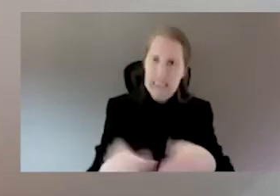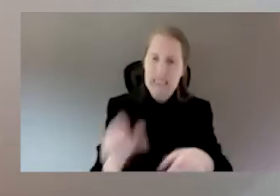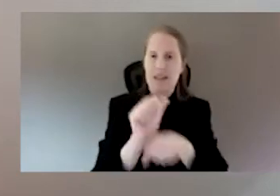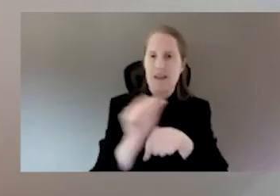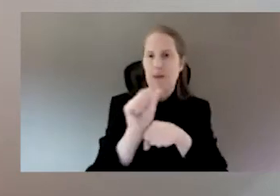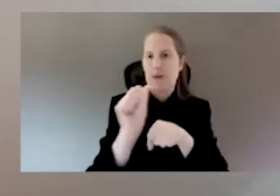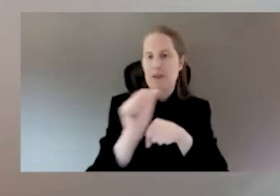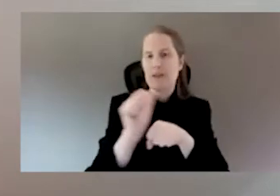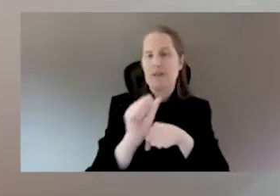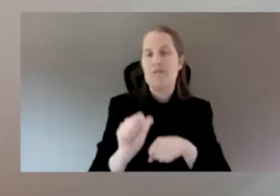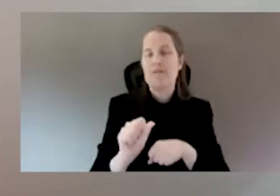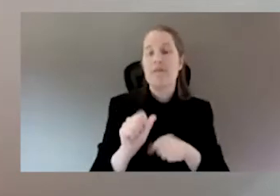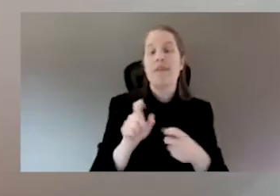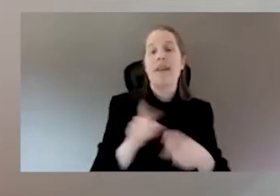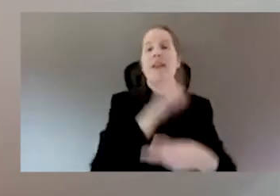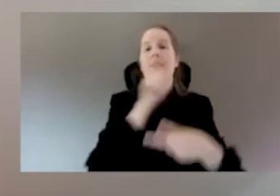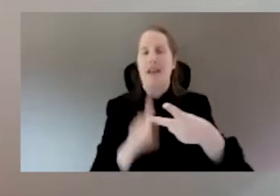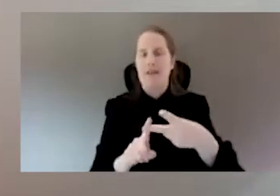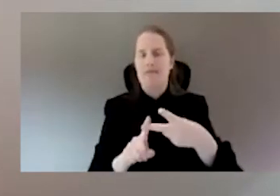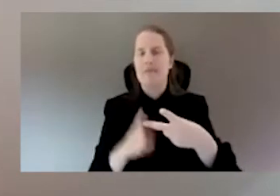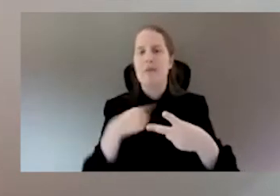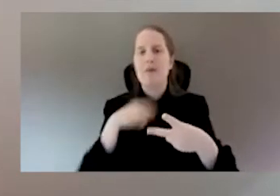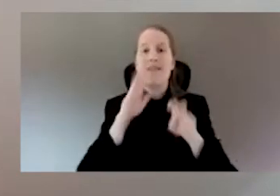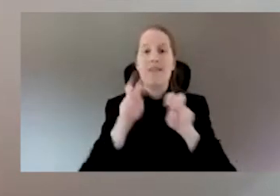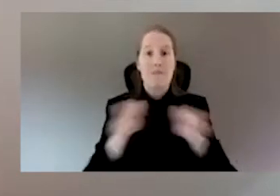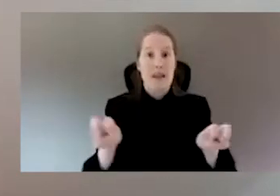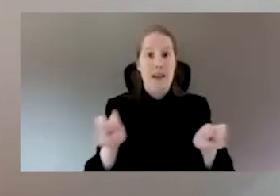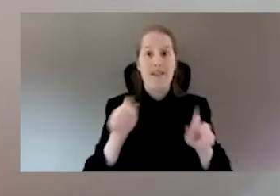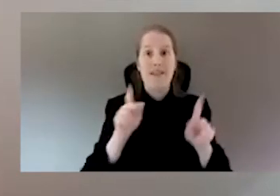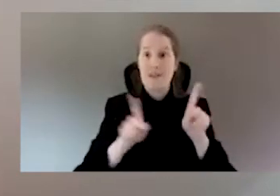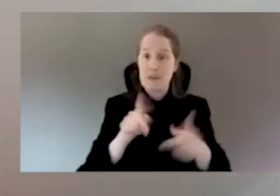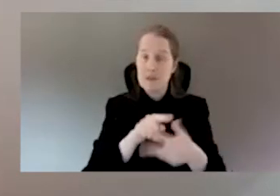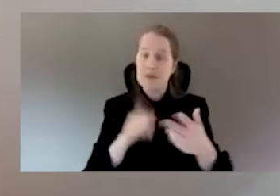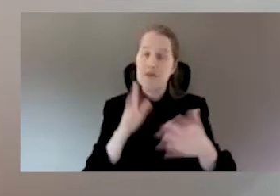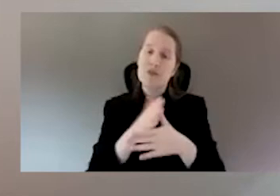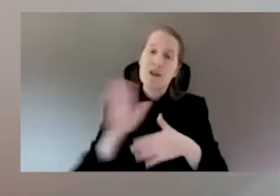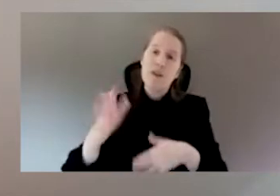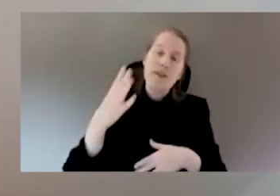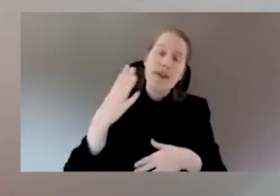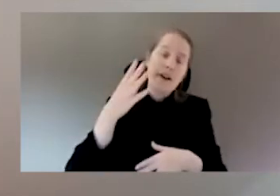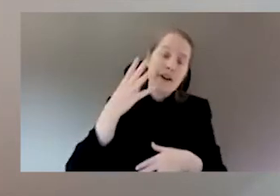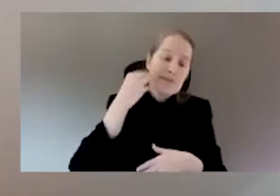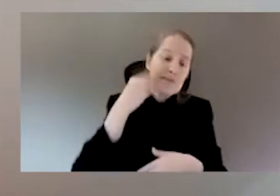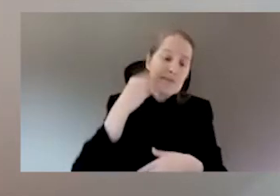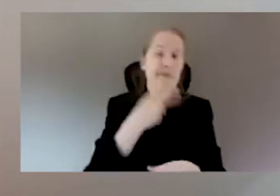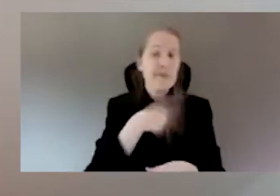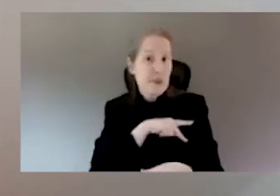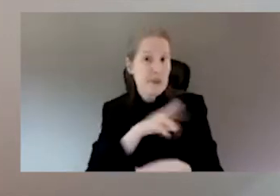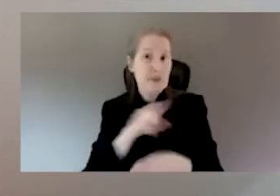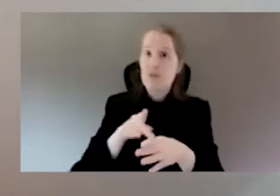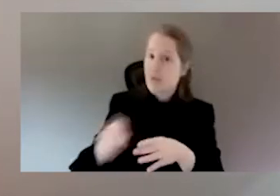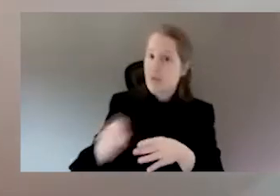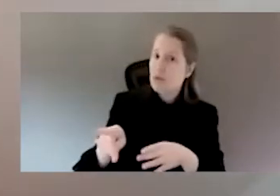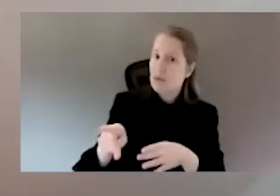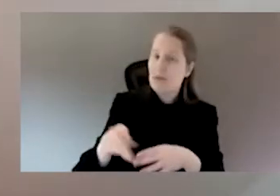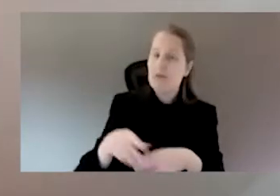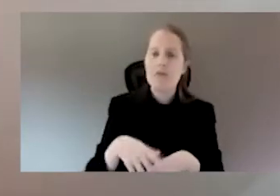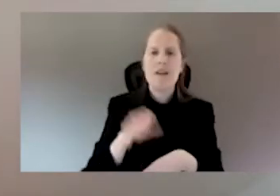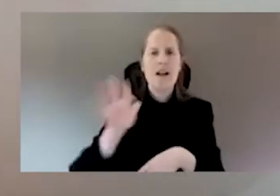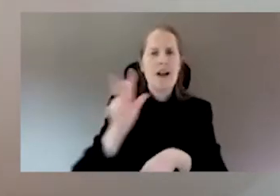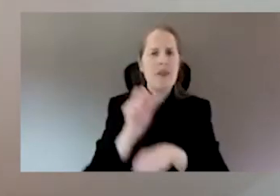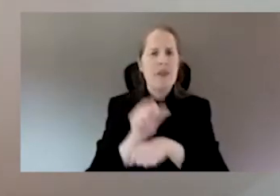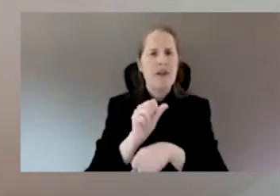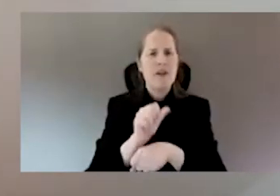will then hear from an esteemed panel of individuals who will share their personal and professional experiences and their work to advance